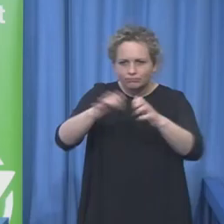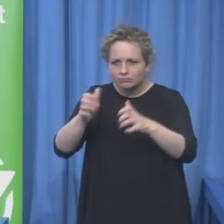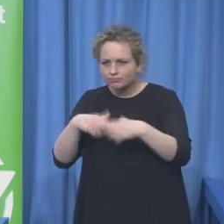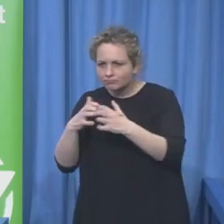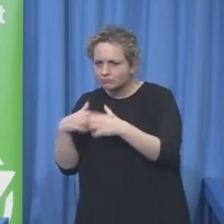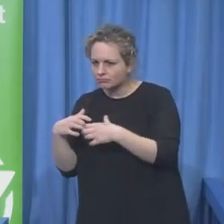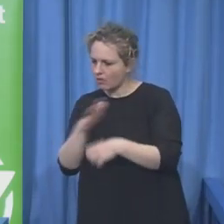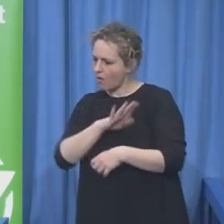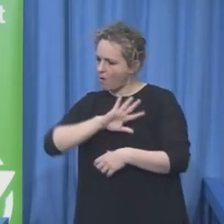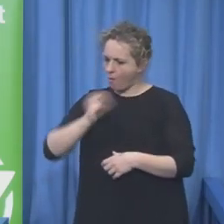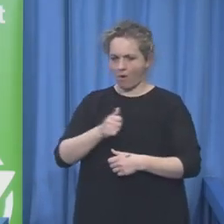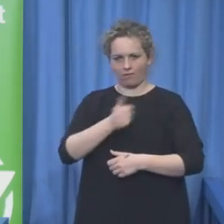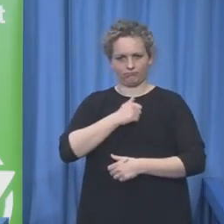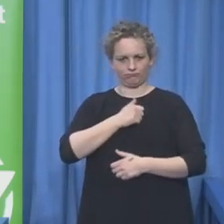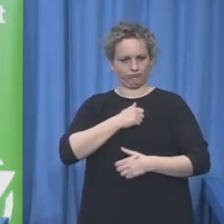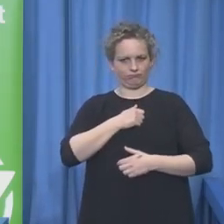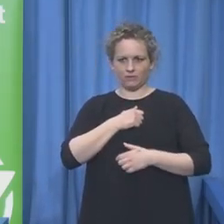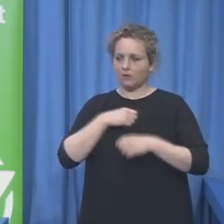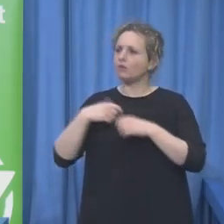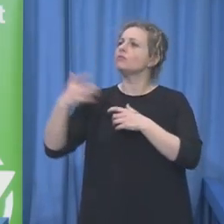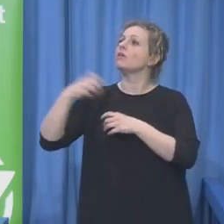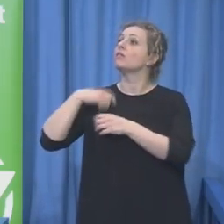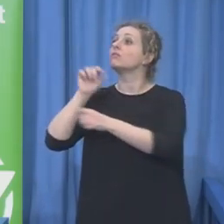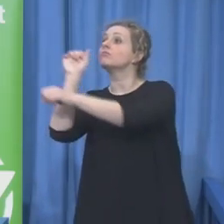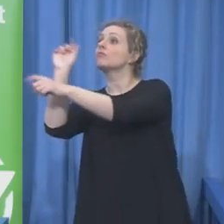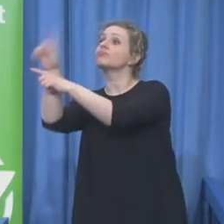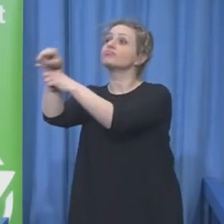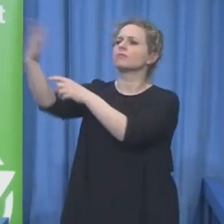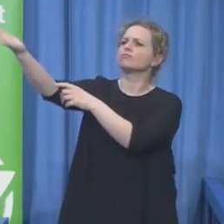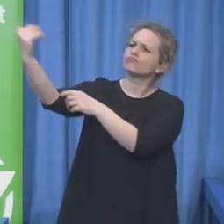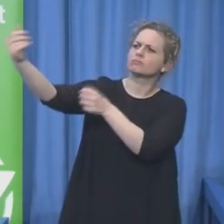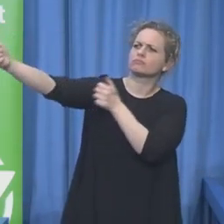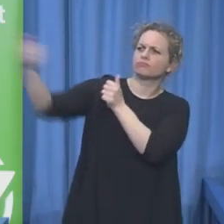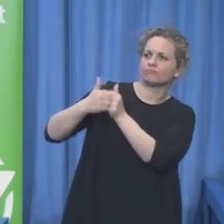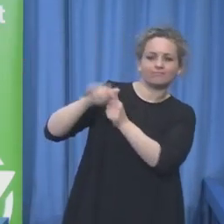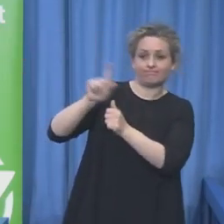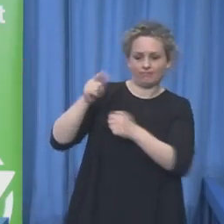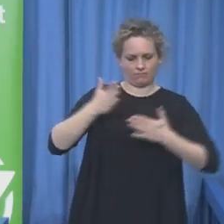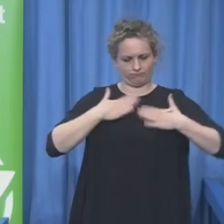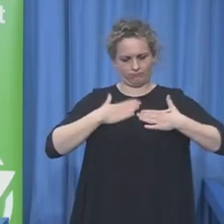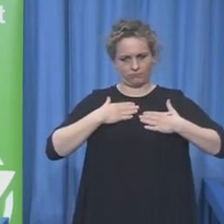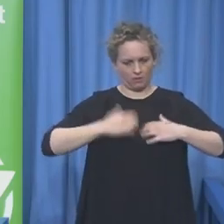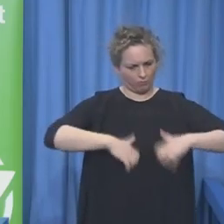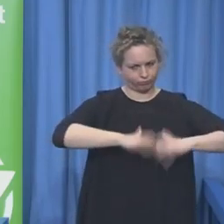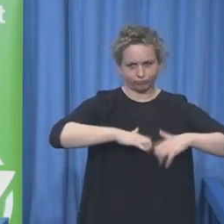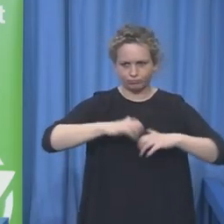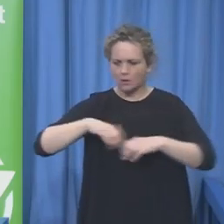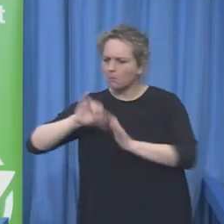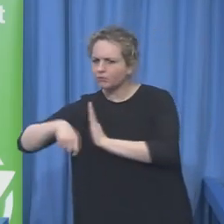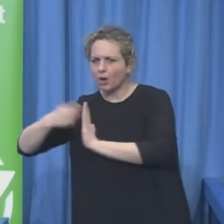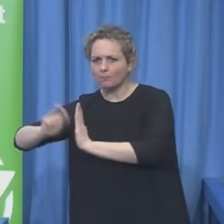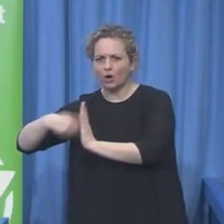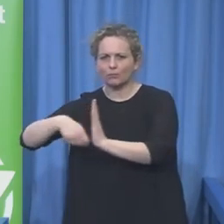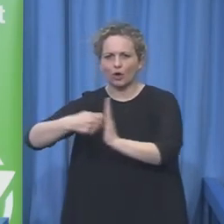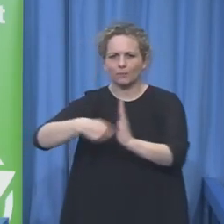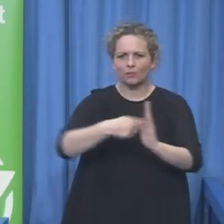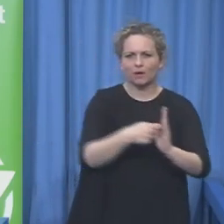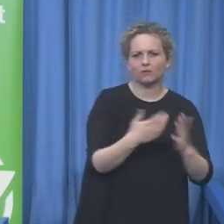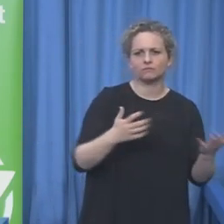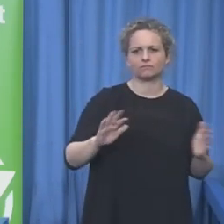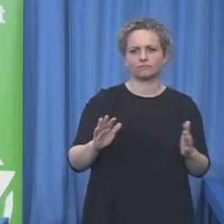run, working and running in our units. So we have 8 factories, chocolate factory, soap